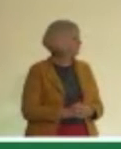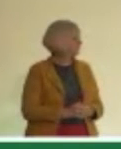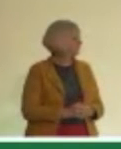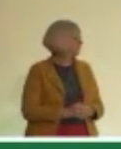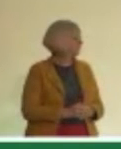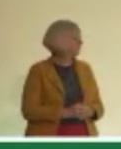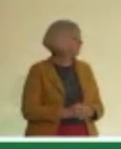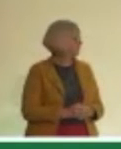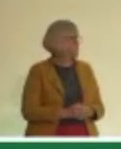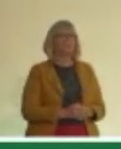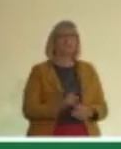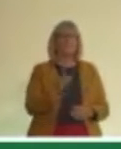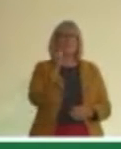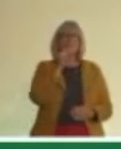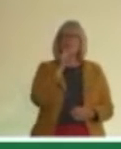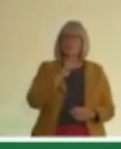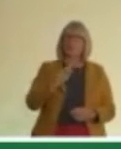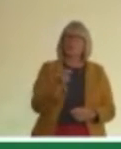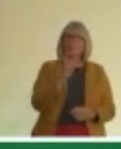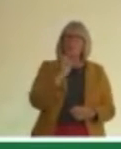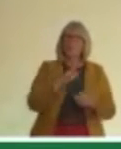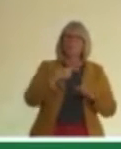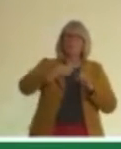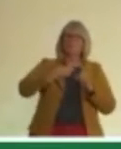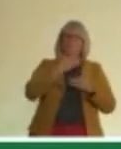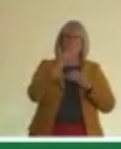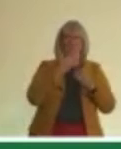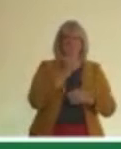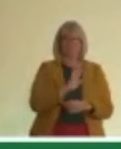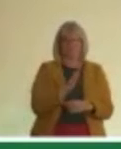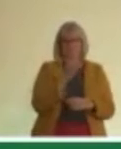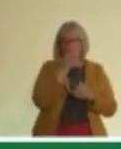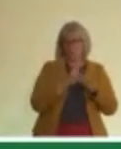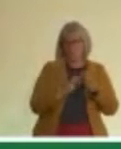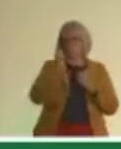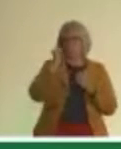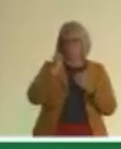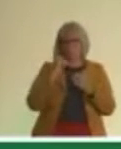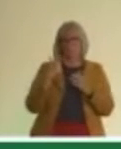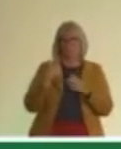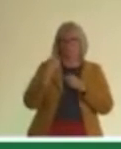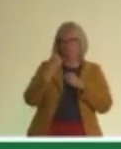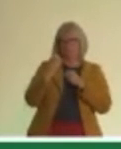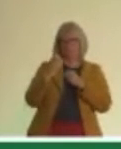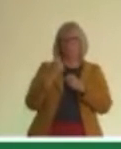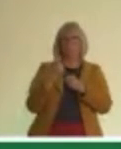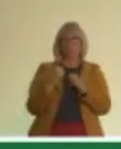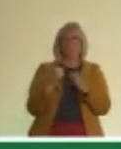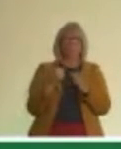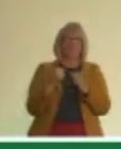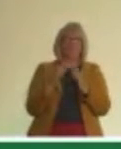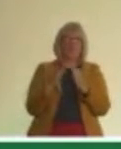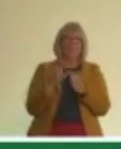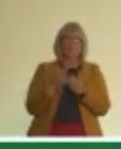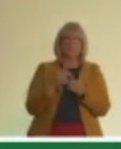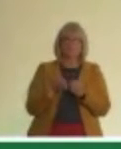Not everyone has that positive story. Just a few months ago, I was outside the Home Office protesting the Bibi Stockholm, the floating prison. A